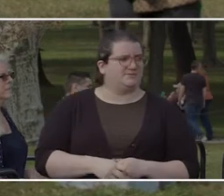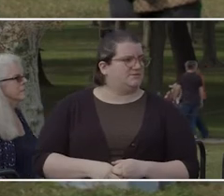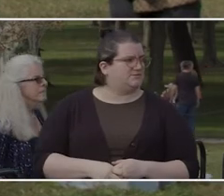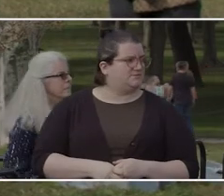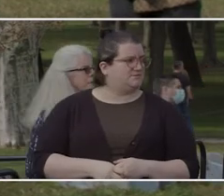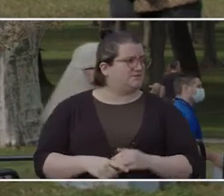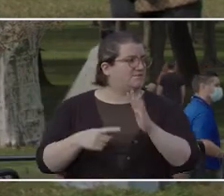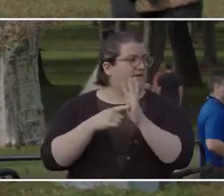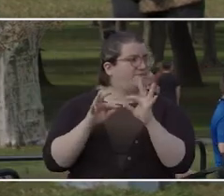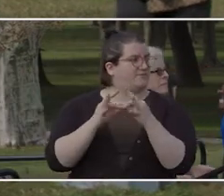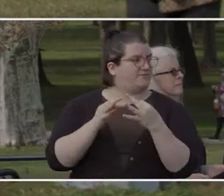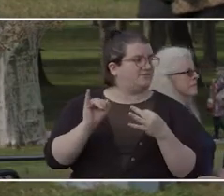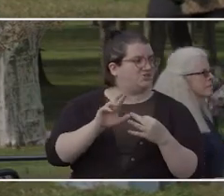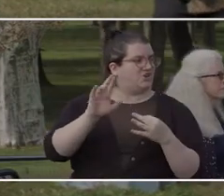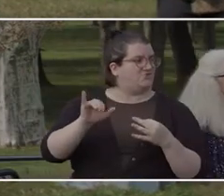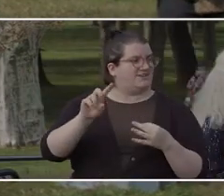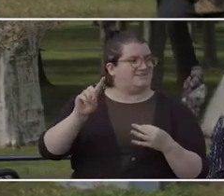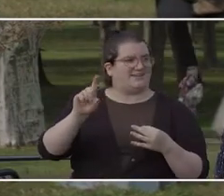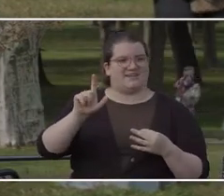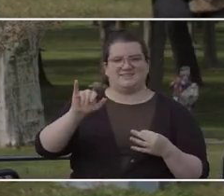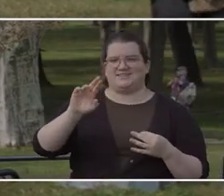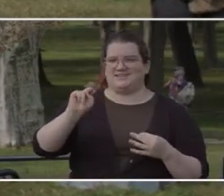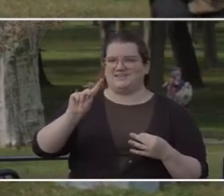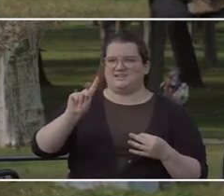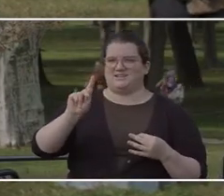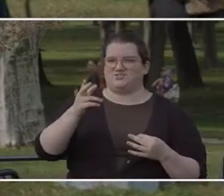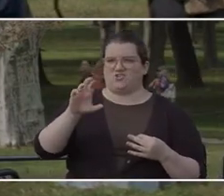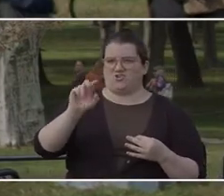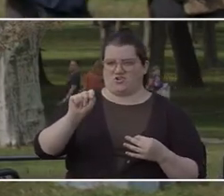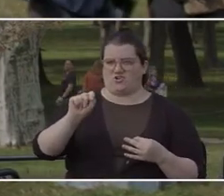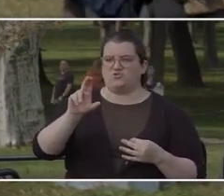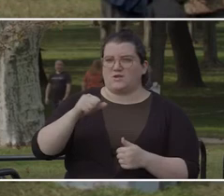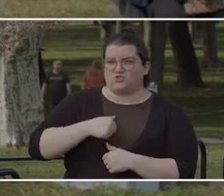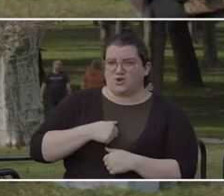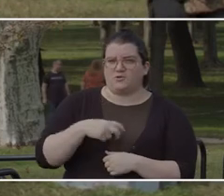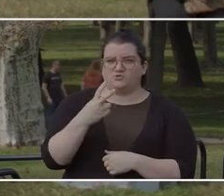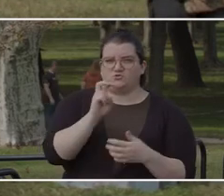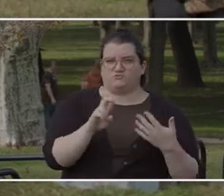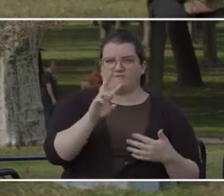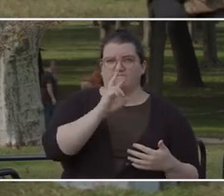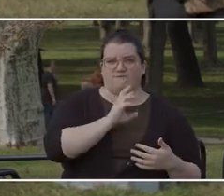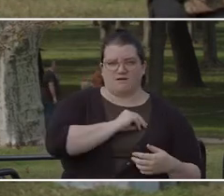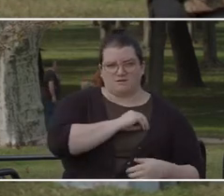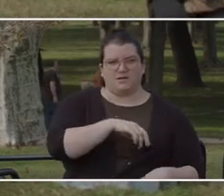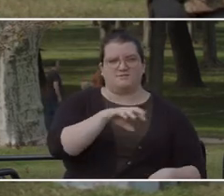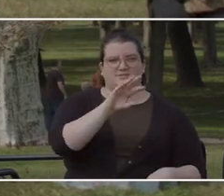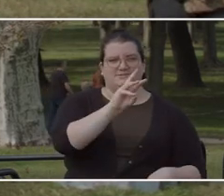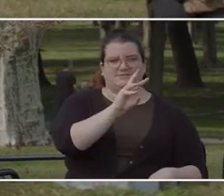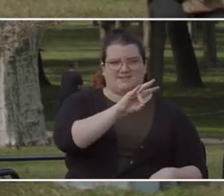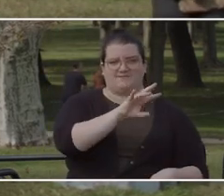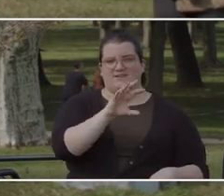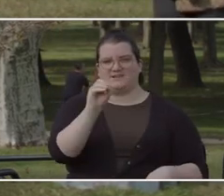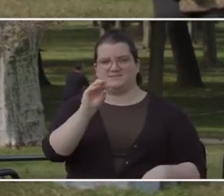1970. On behalf of the family of Jerry D. Linhart, U.S. Army, served two tours in Vietnam, 1967 to